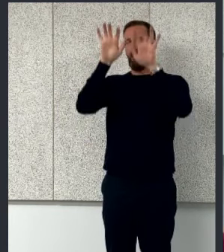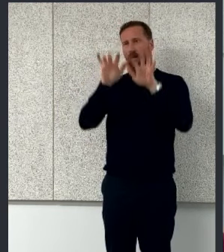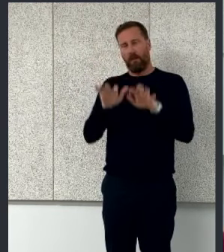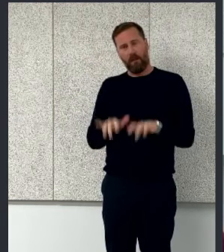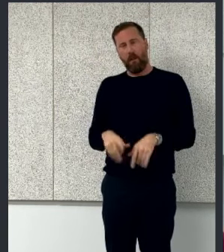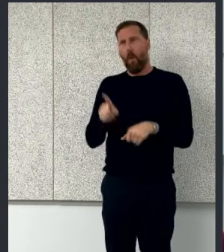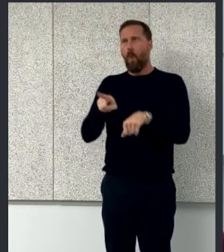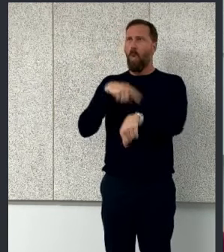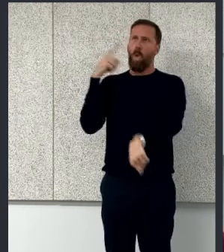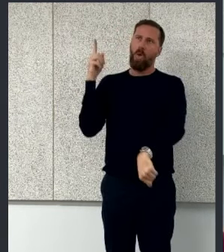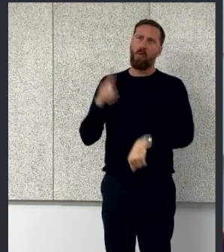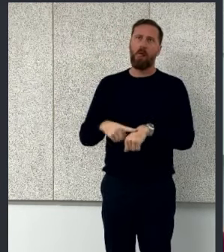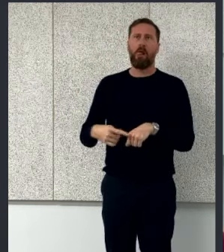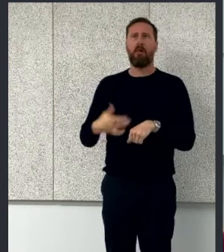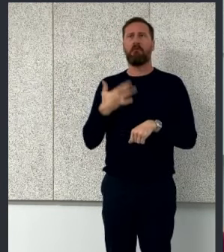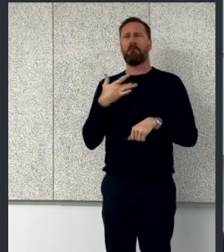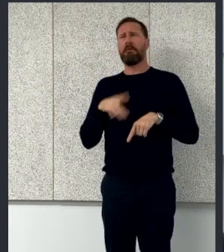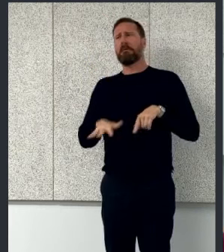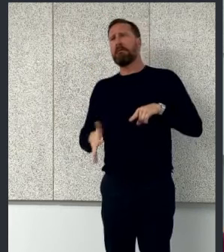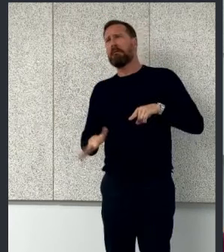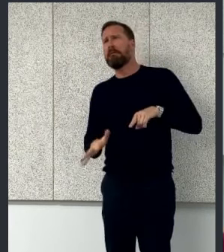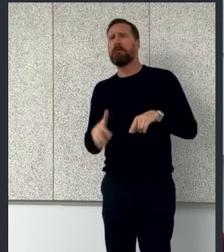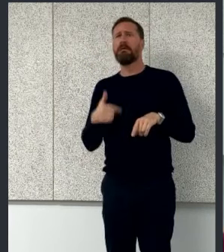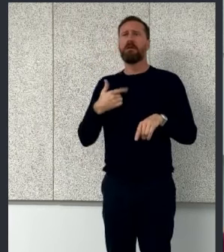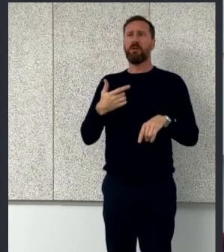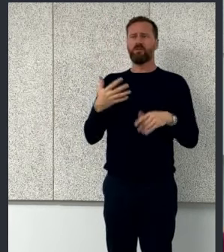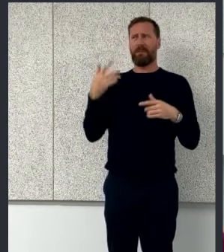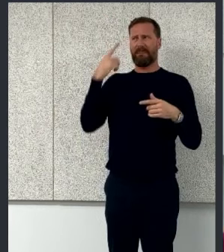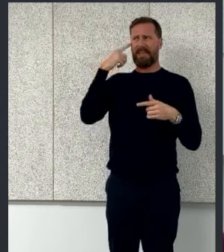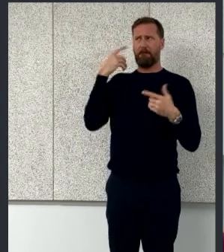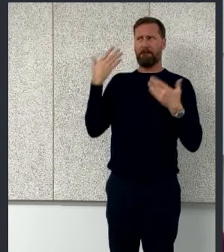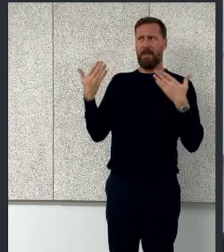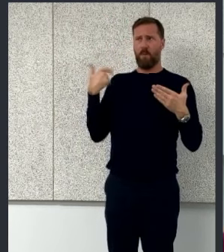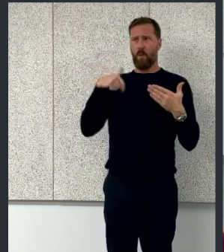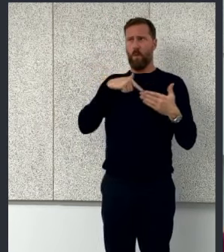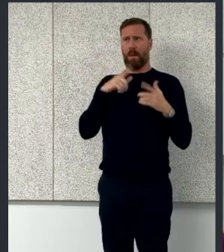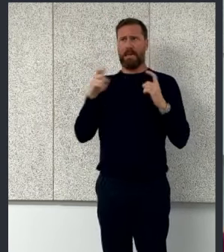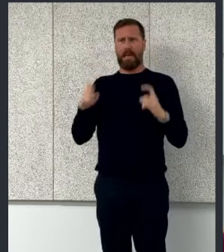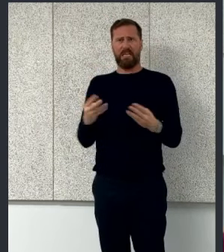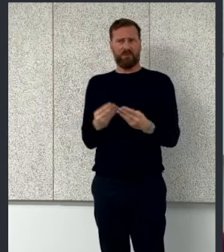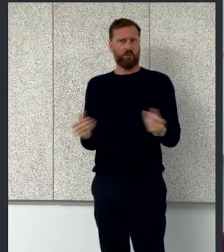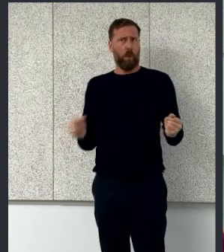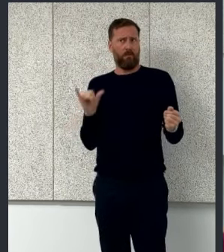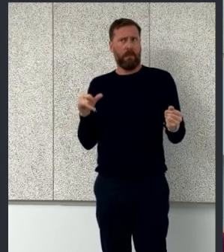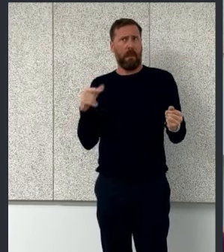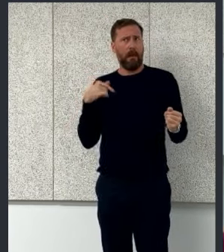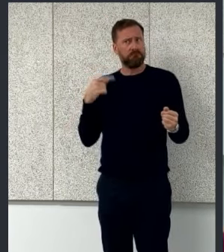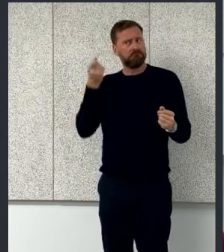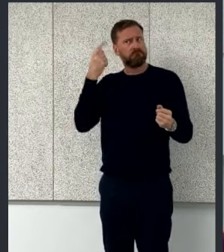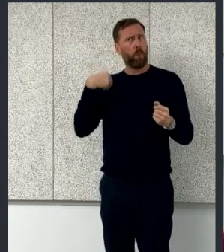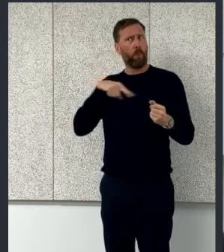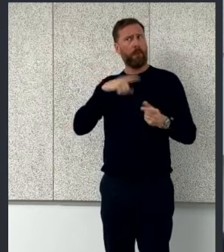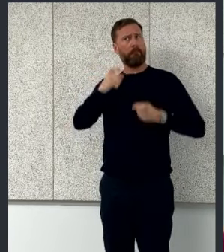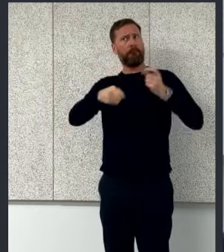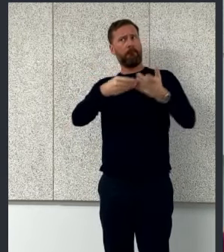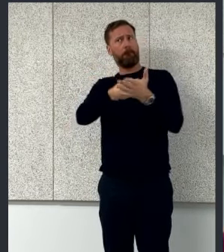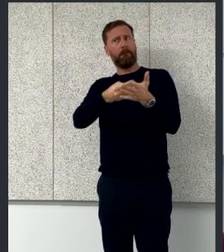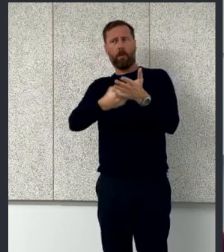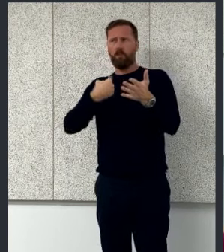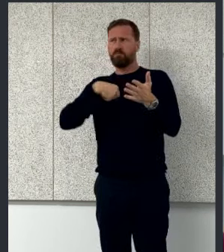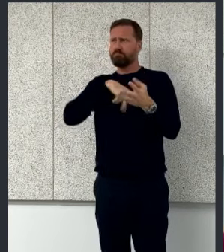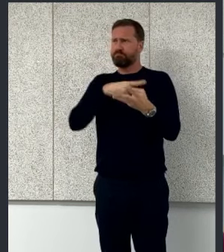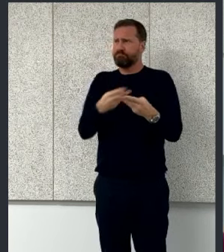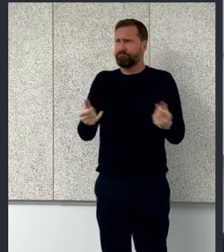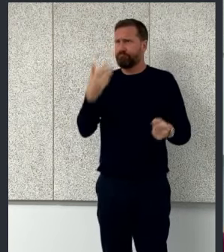there ways as a funding community we can alleviate some of that? So, you know, are we all asking a